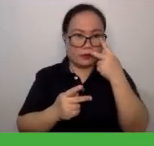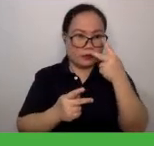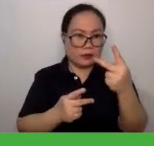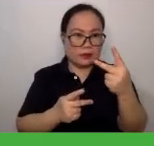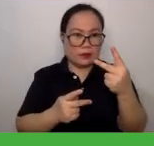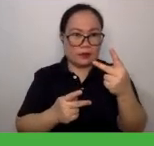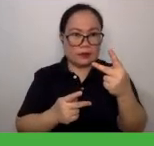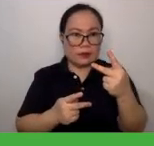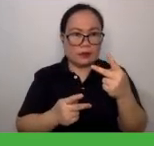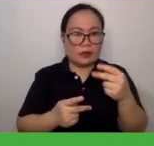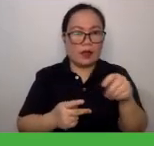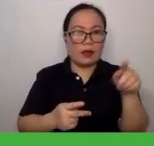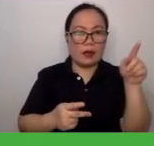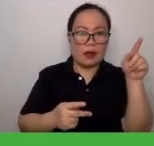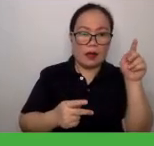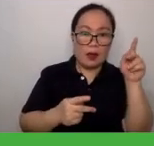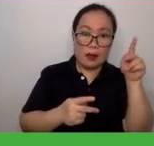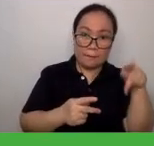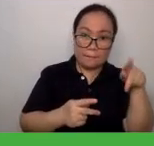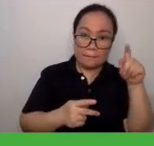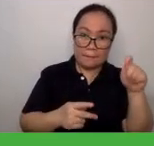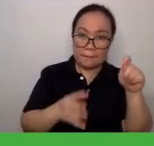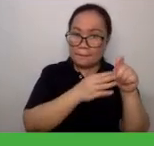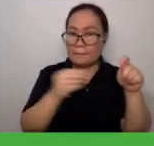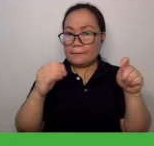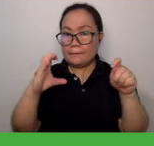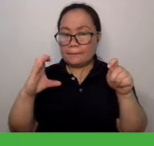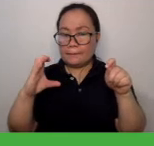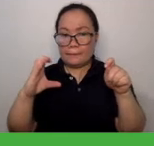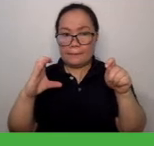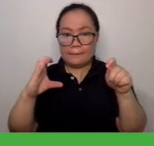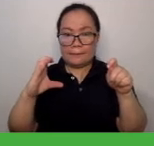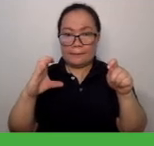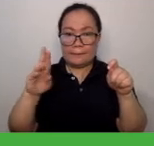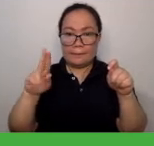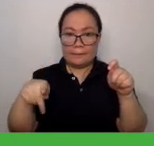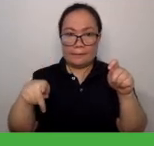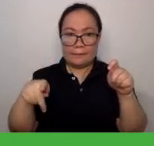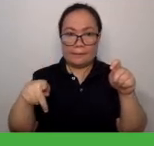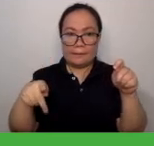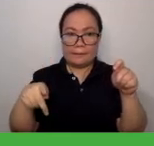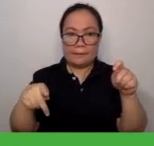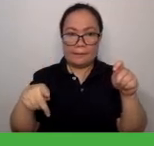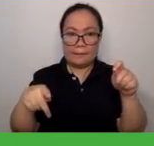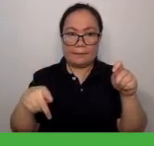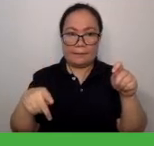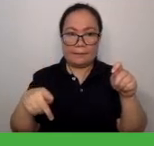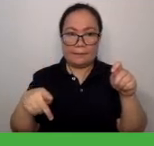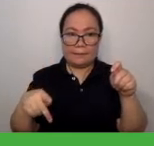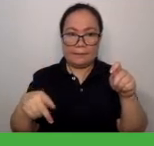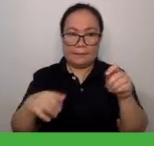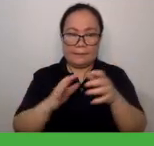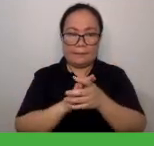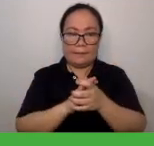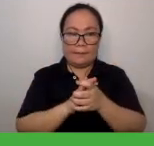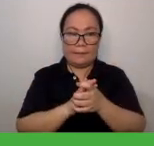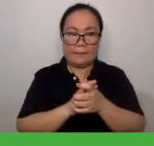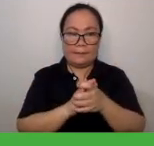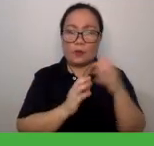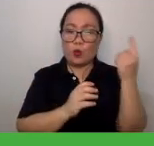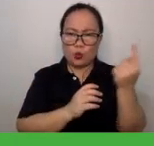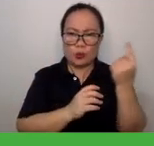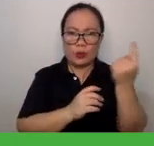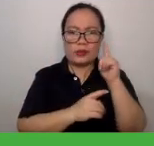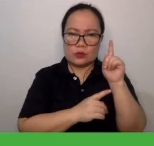ito siya. Pint and cup. Okay? So, 1 yung pint. Ang ilalagay mo sa pint ay 1 kasi sabi ko laging